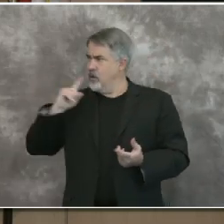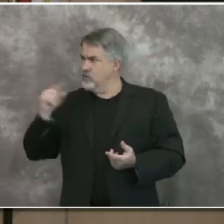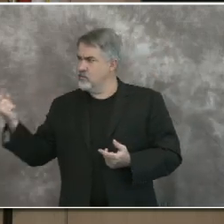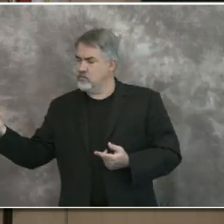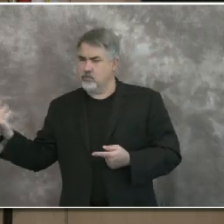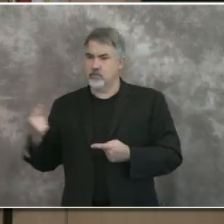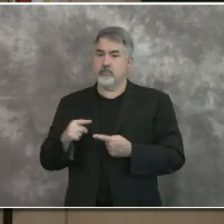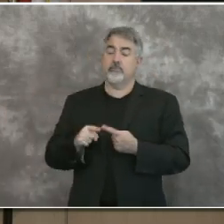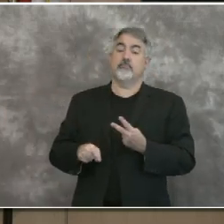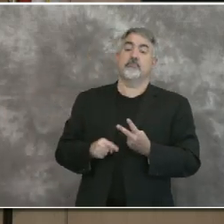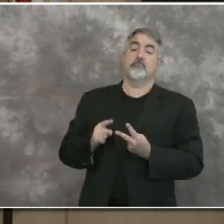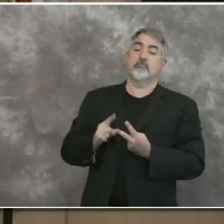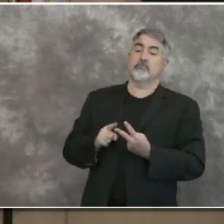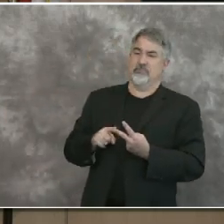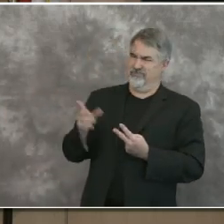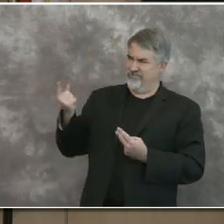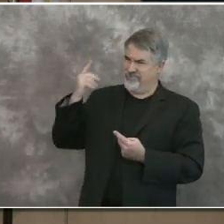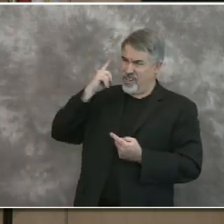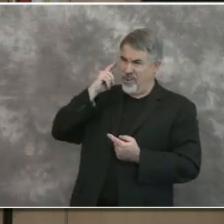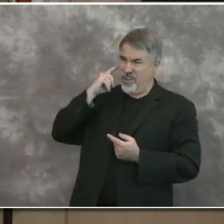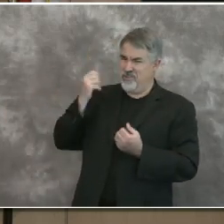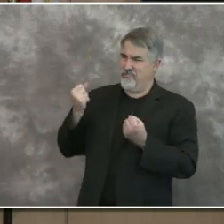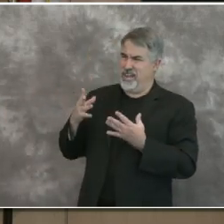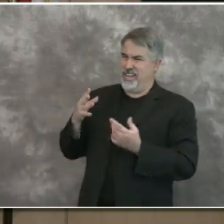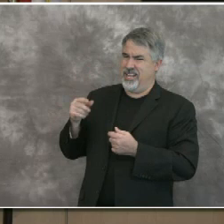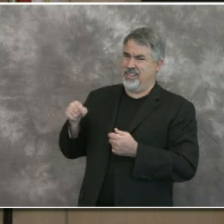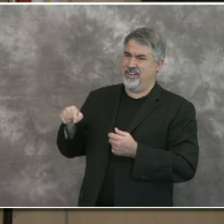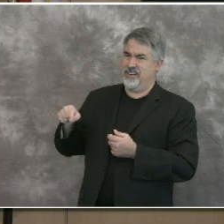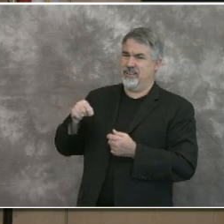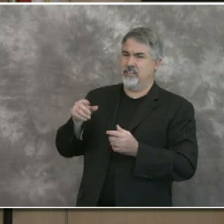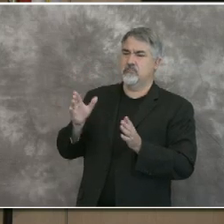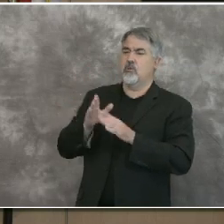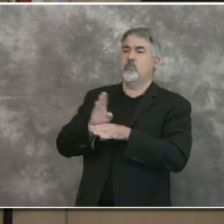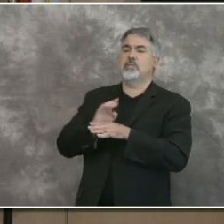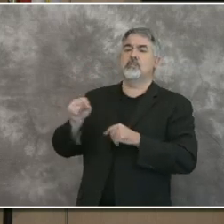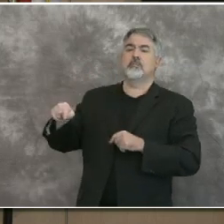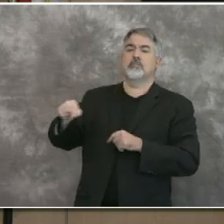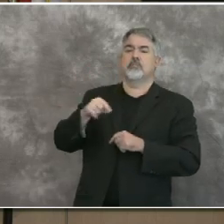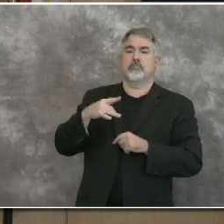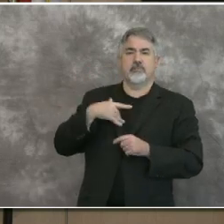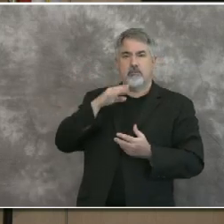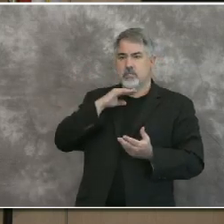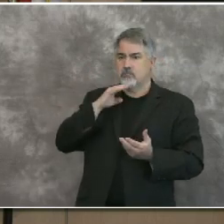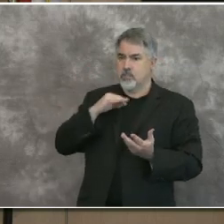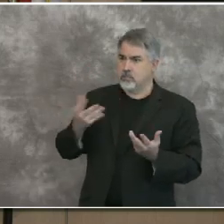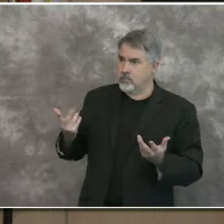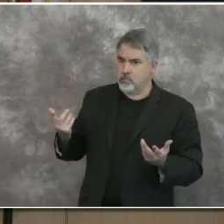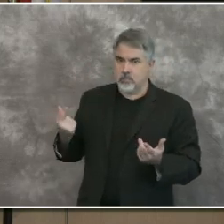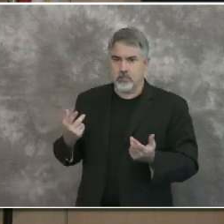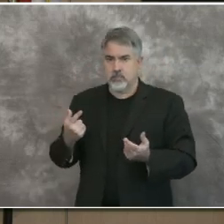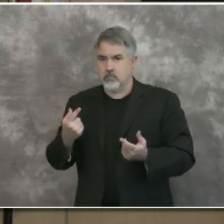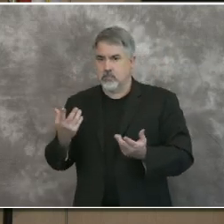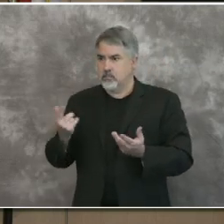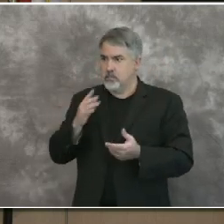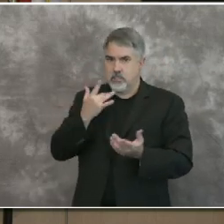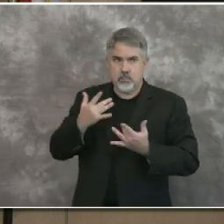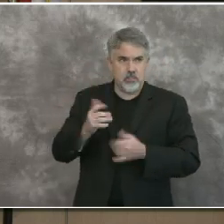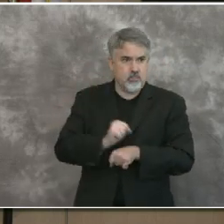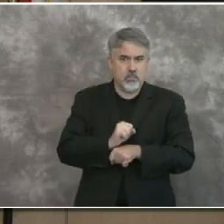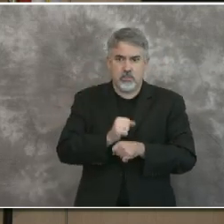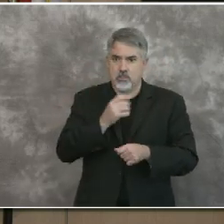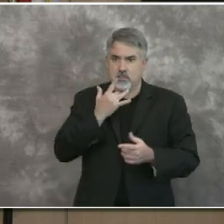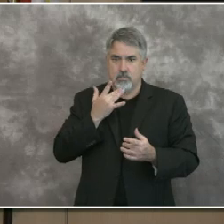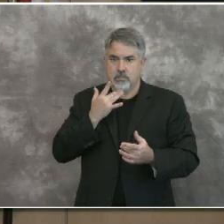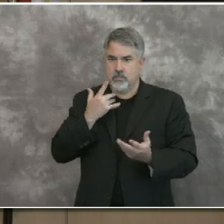hearing about growing frustration from true small business owners with maybe only a few employees, in that if they are able to enact social